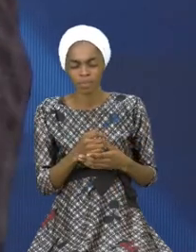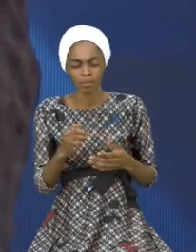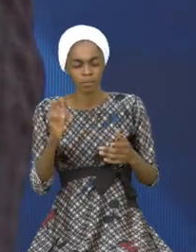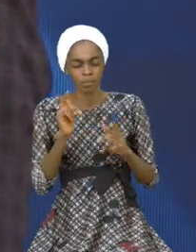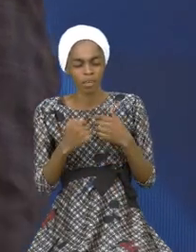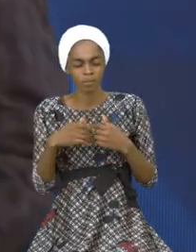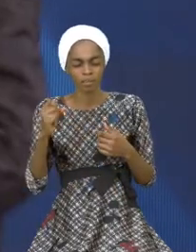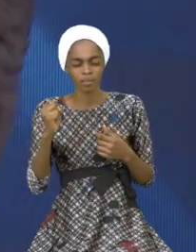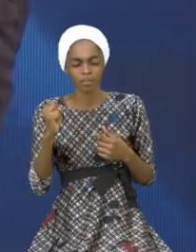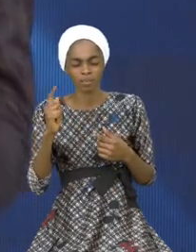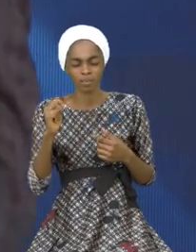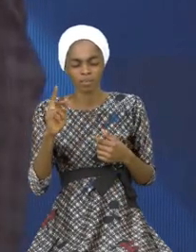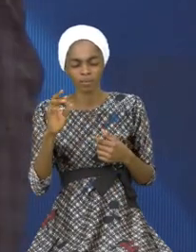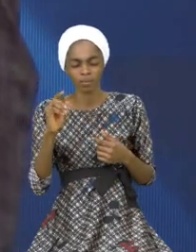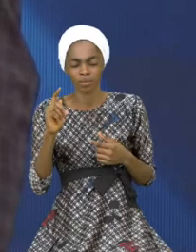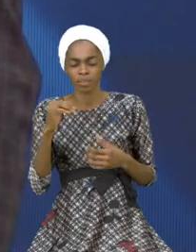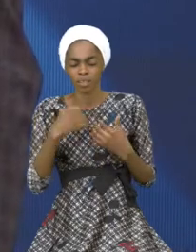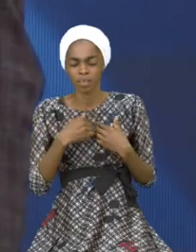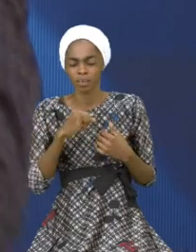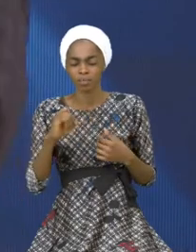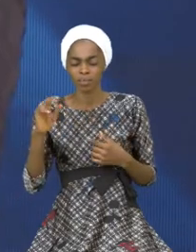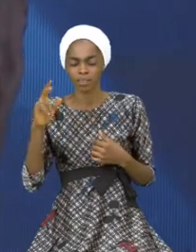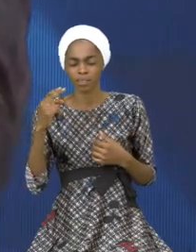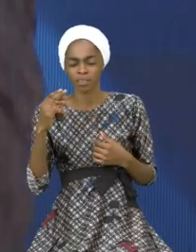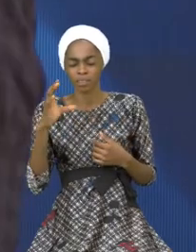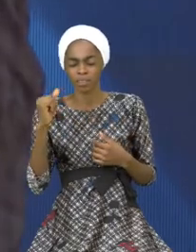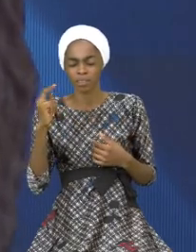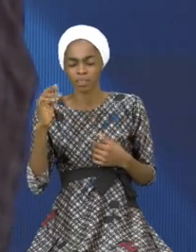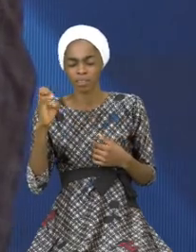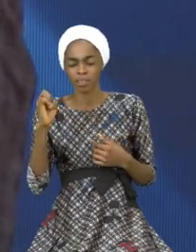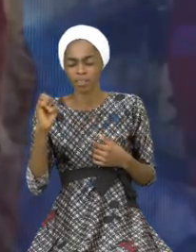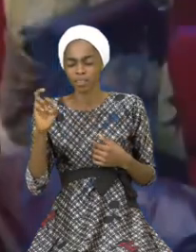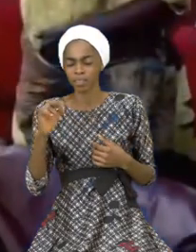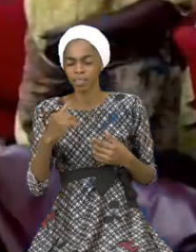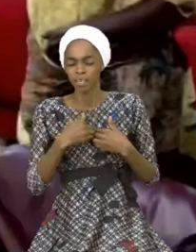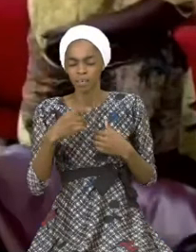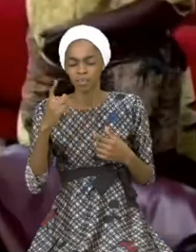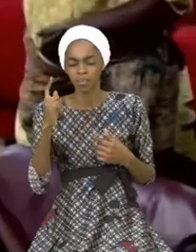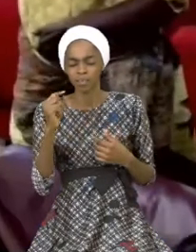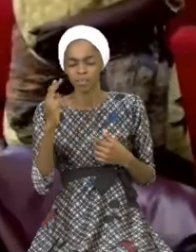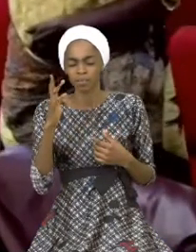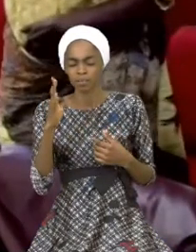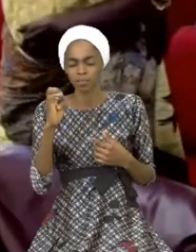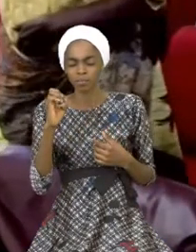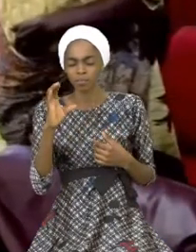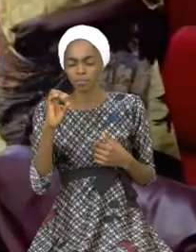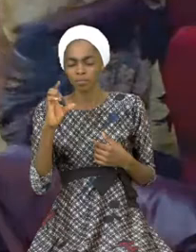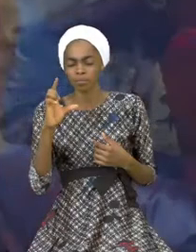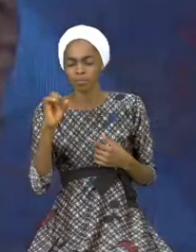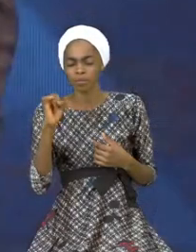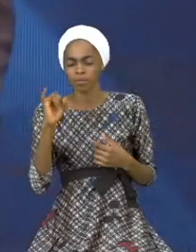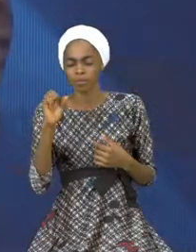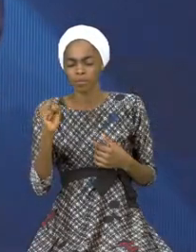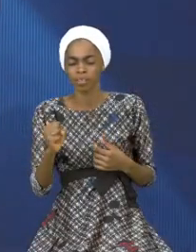stroke, having cancer, having tuberculosis, having any problem,